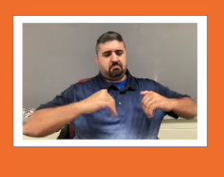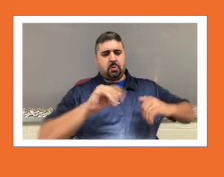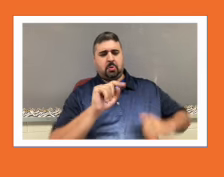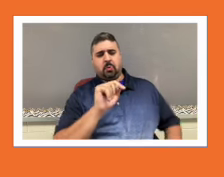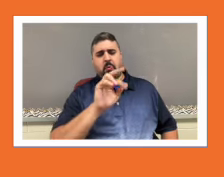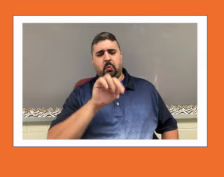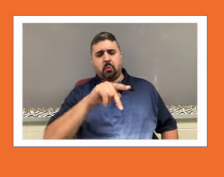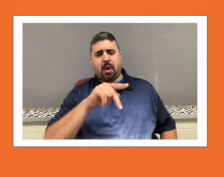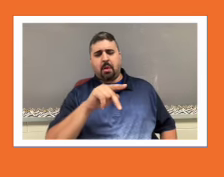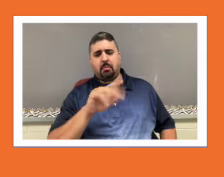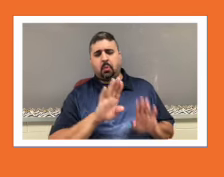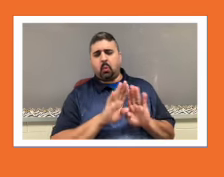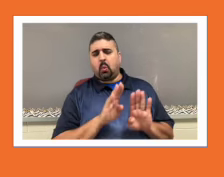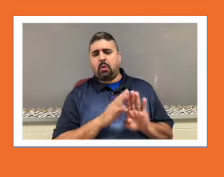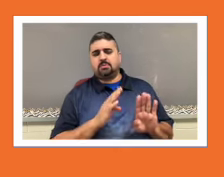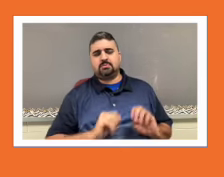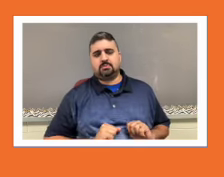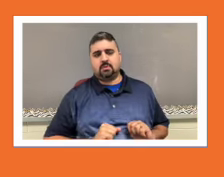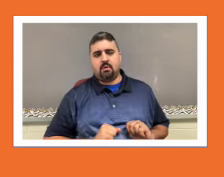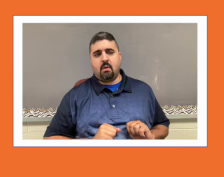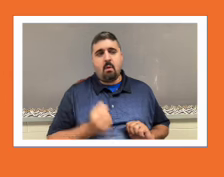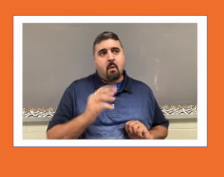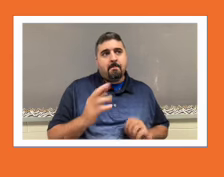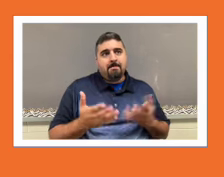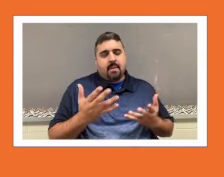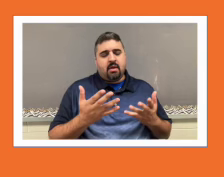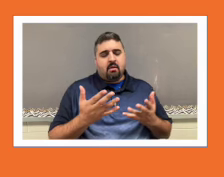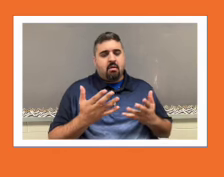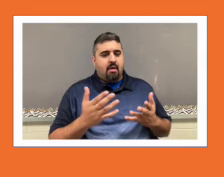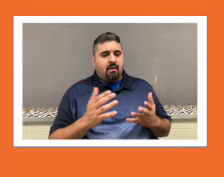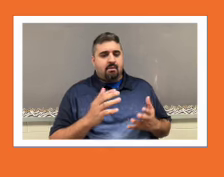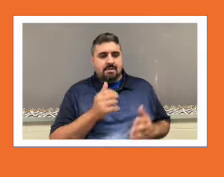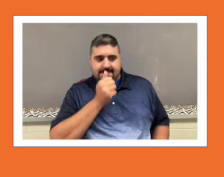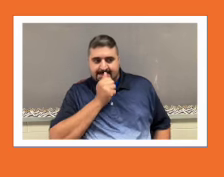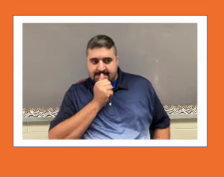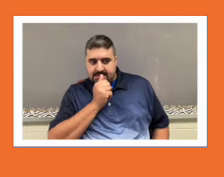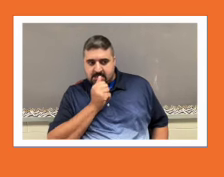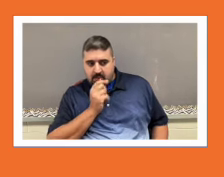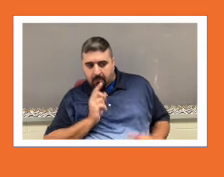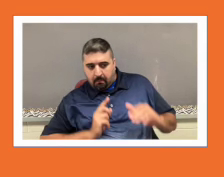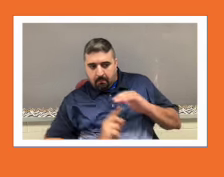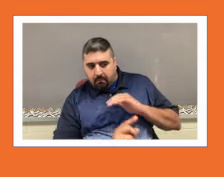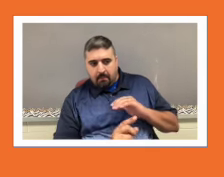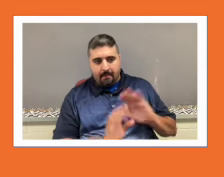No, Annie said. No trapdoors or secret passages.